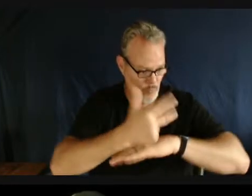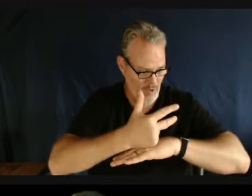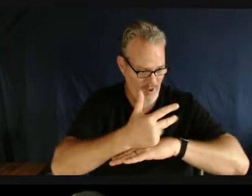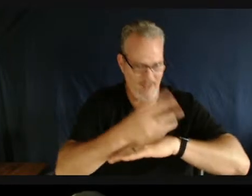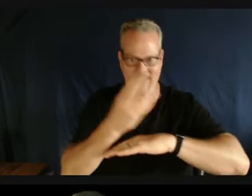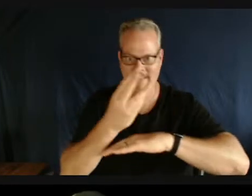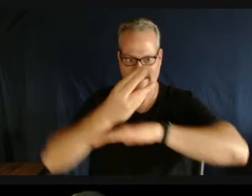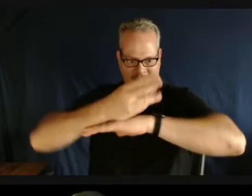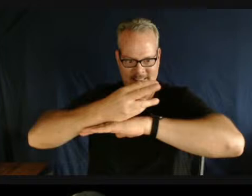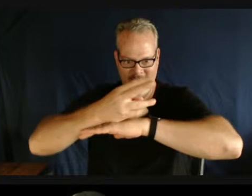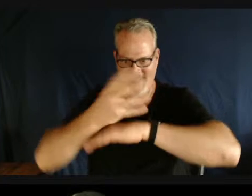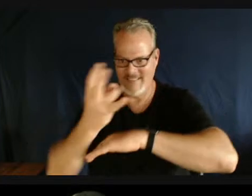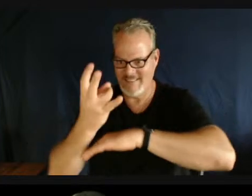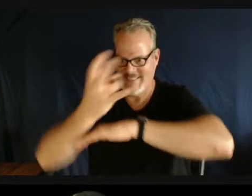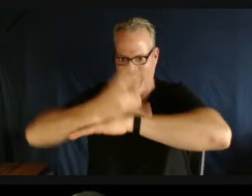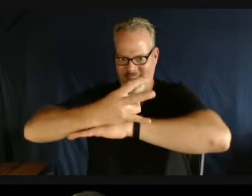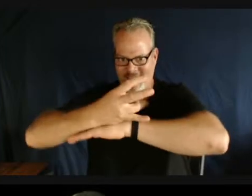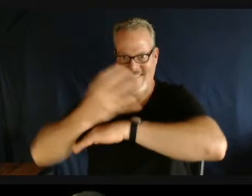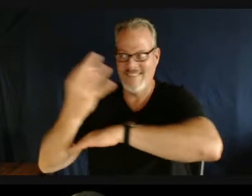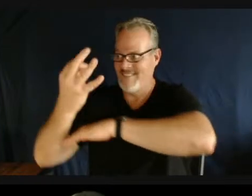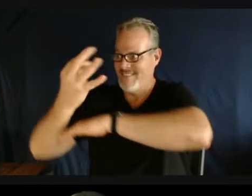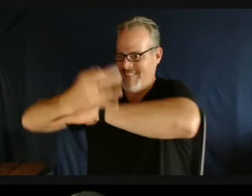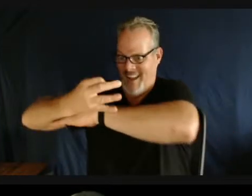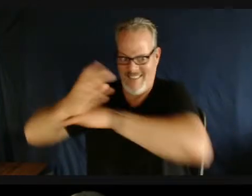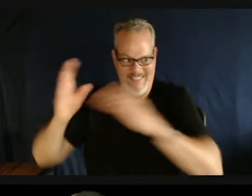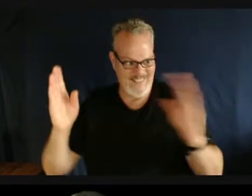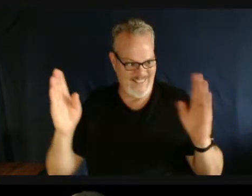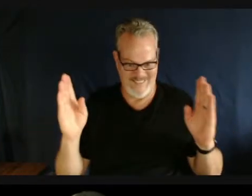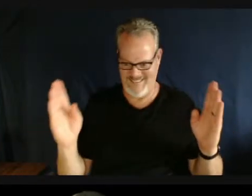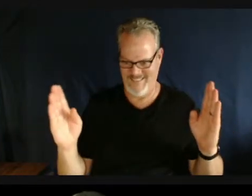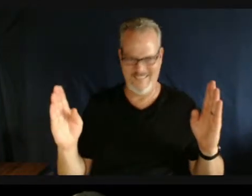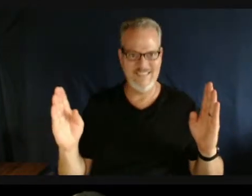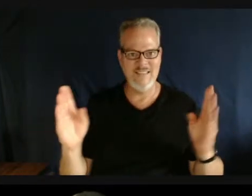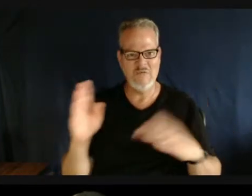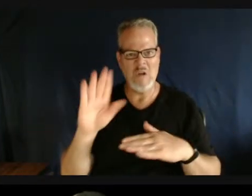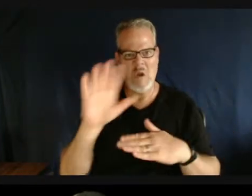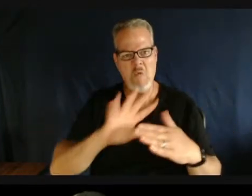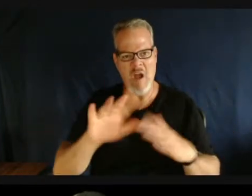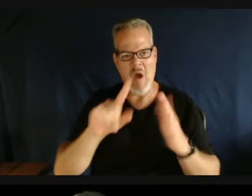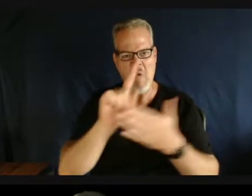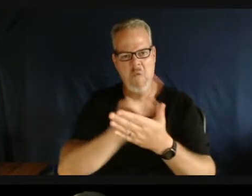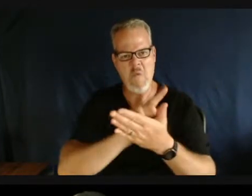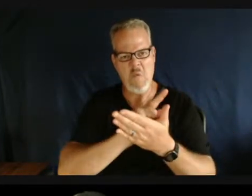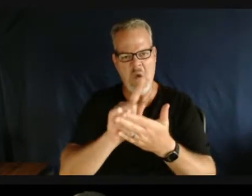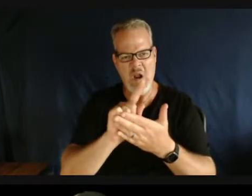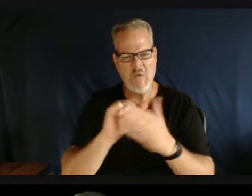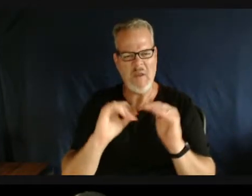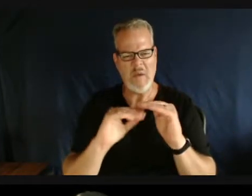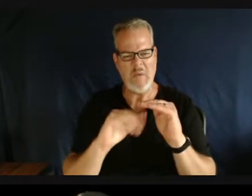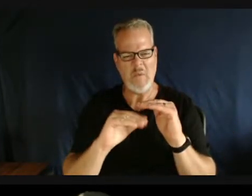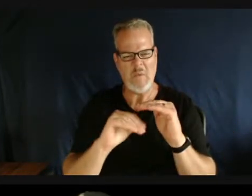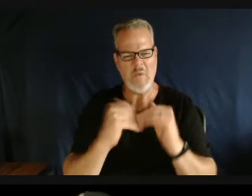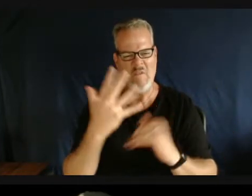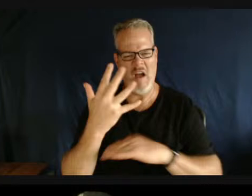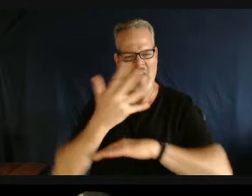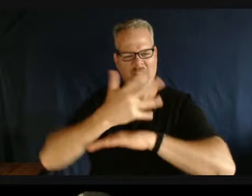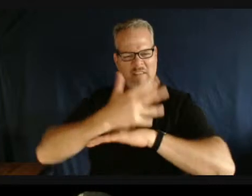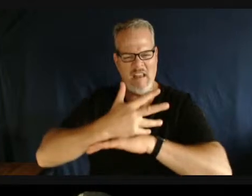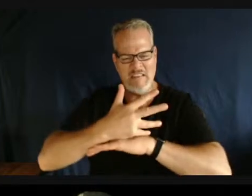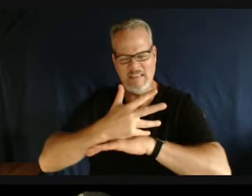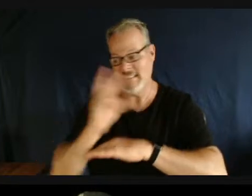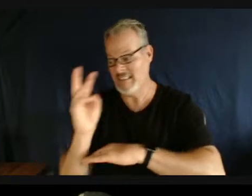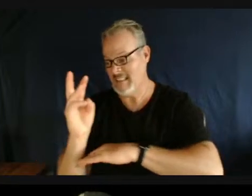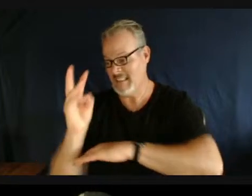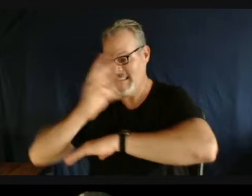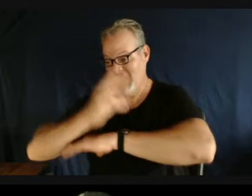right around 7 days is right around in here. So right around a week, a little under a week is our average there of combining 6 days